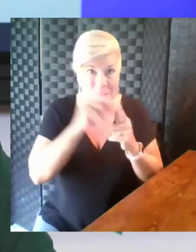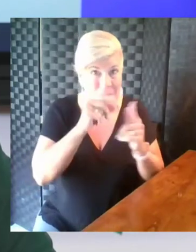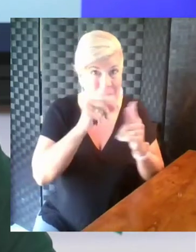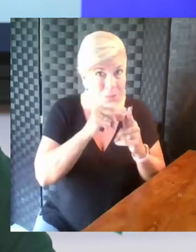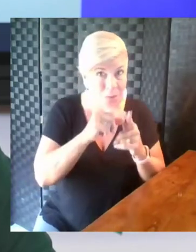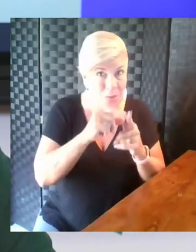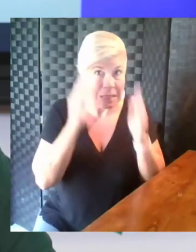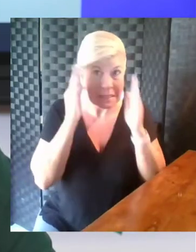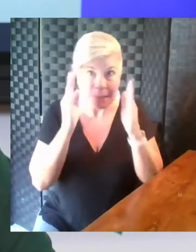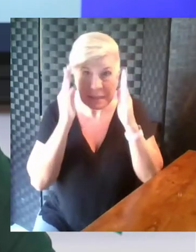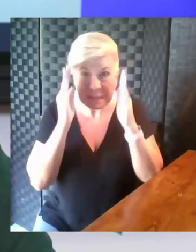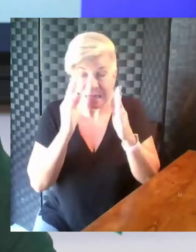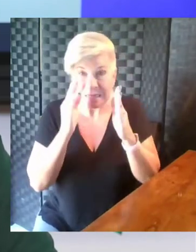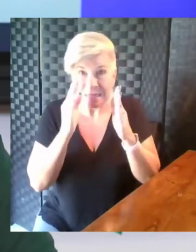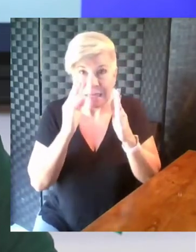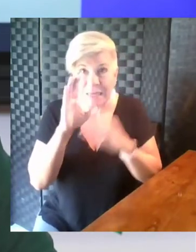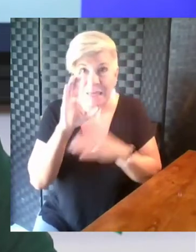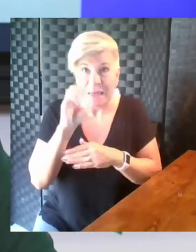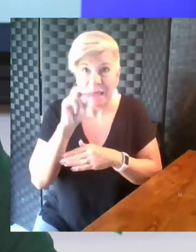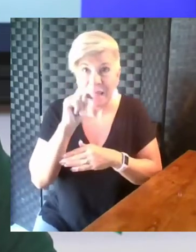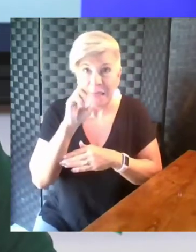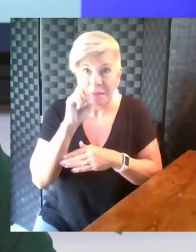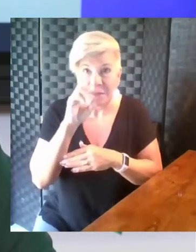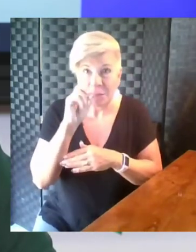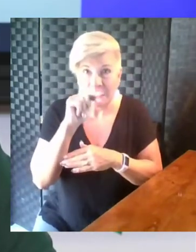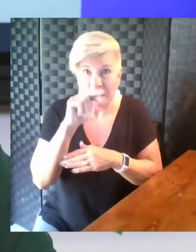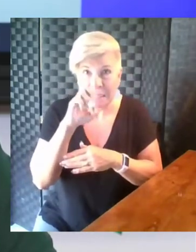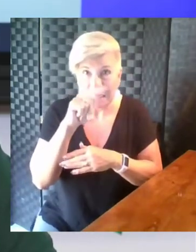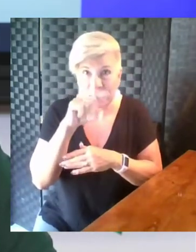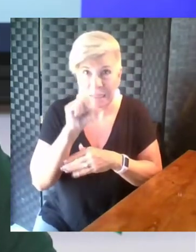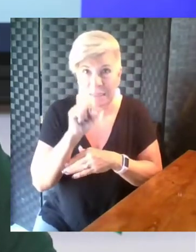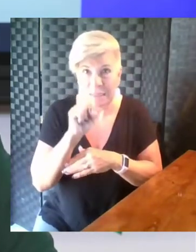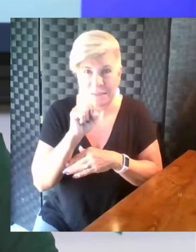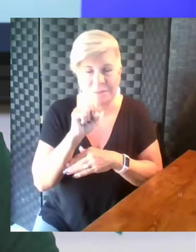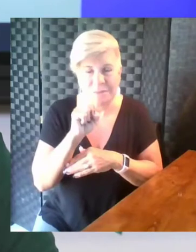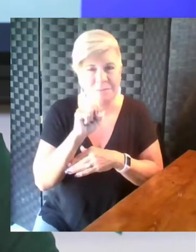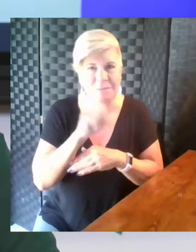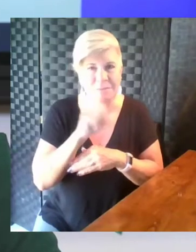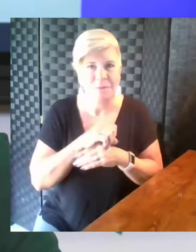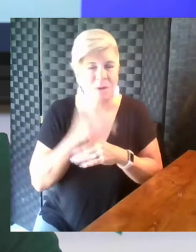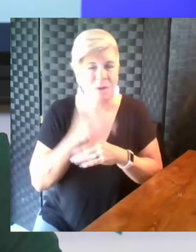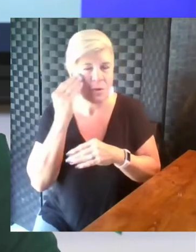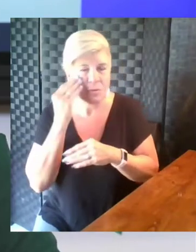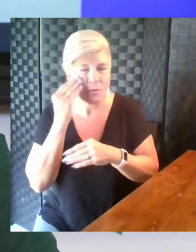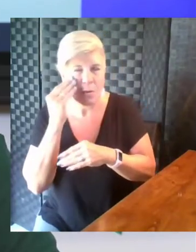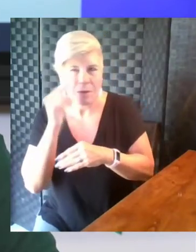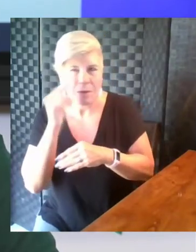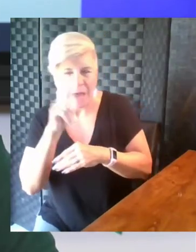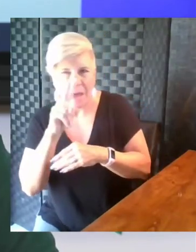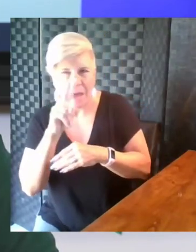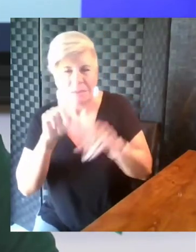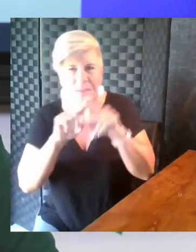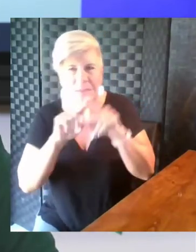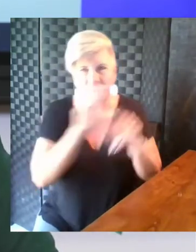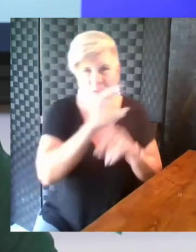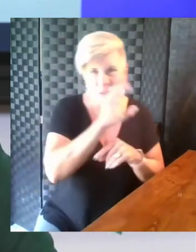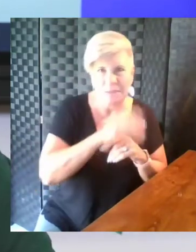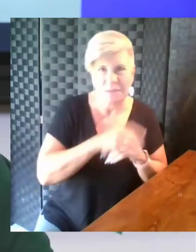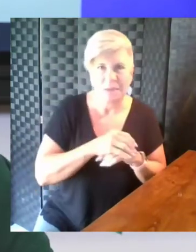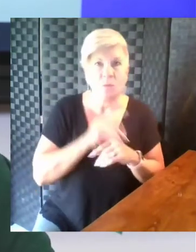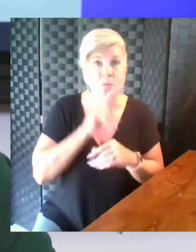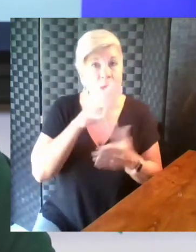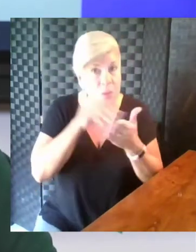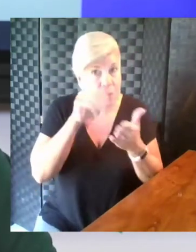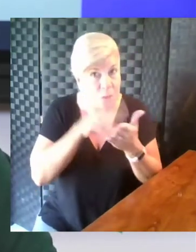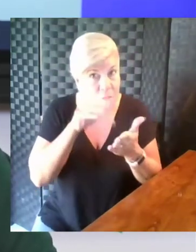help us listen for consonants in a lot of different words. And I know you know what a consonant is because you know what all your vowels are. We're going to really be